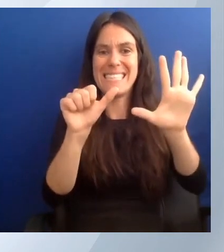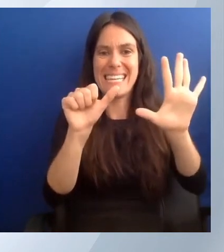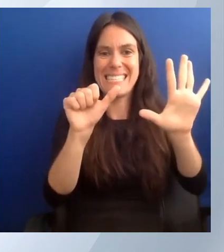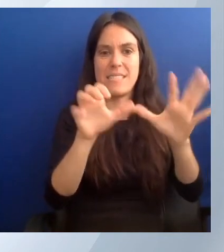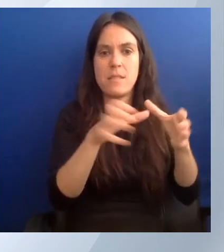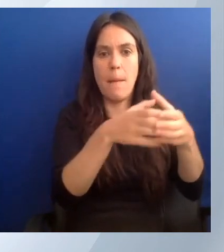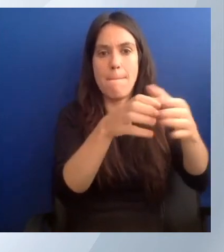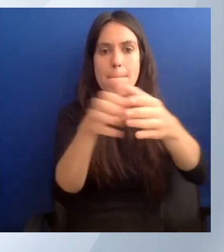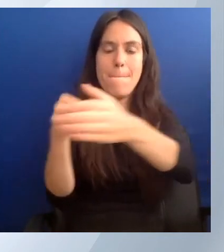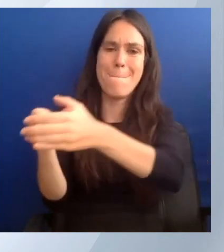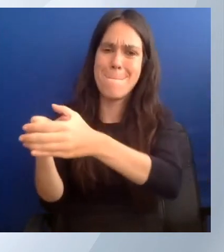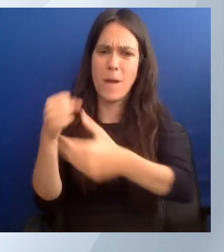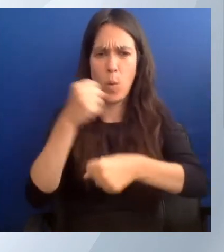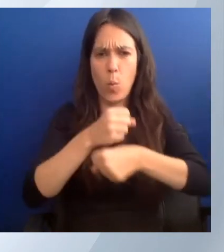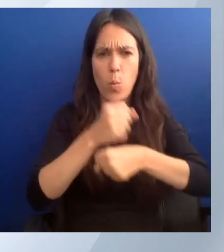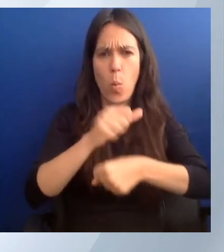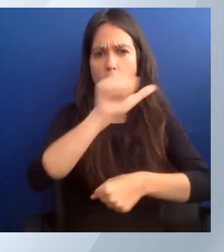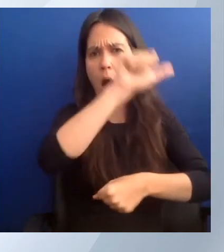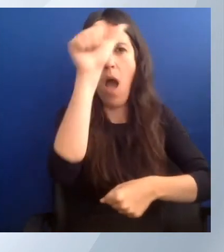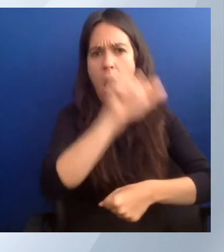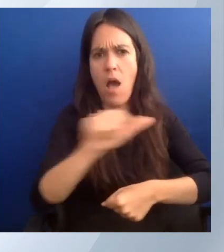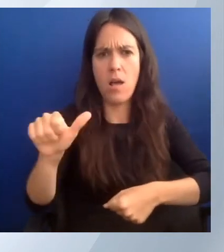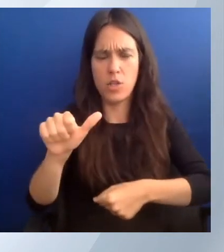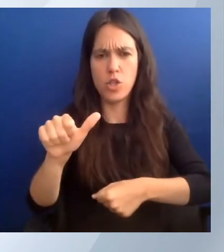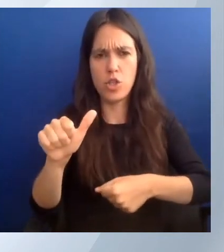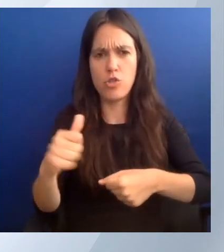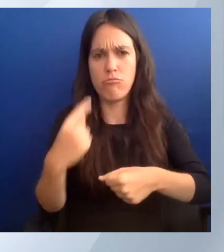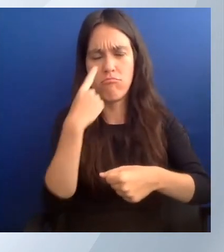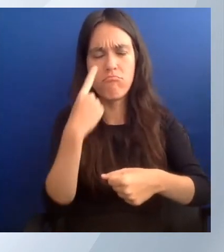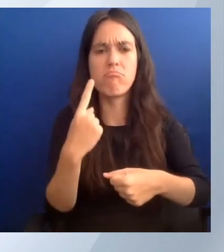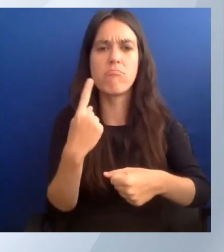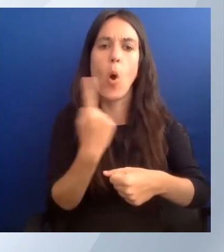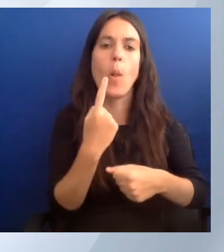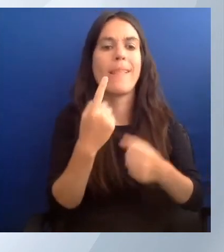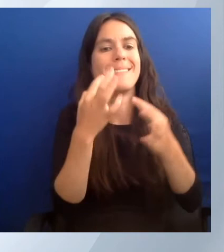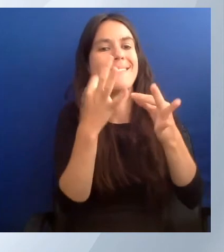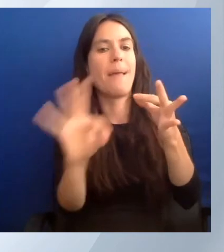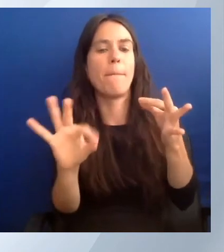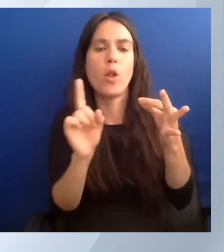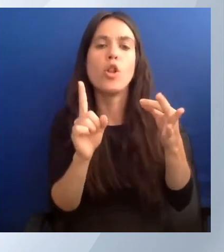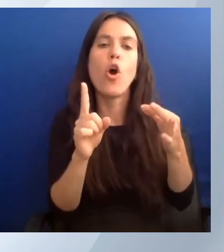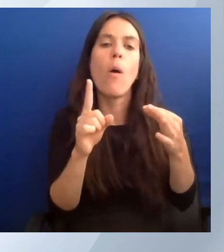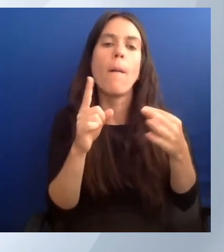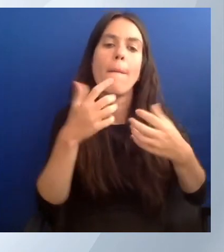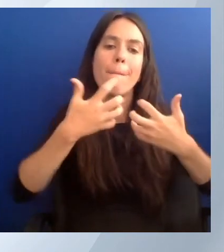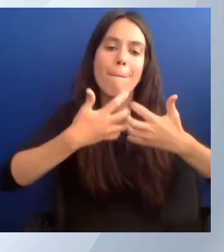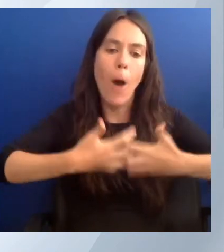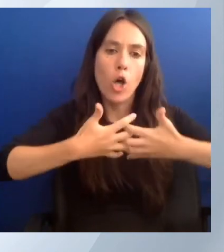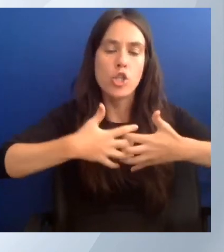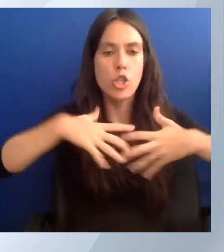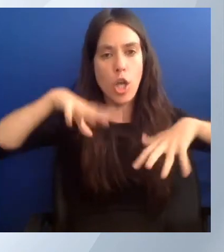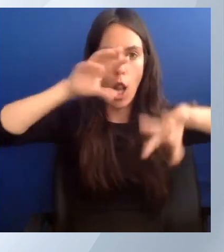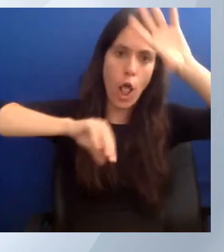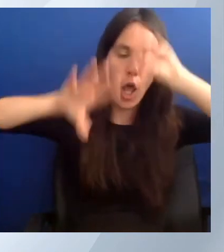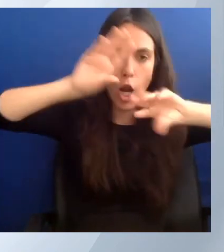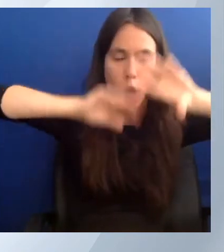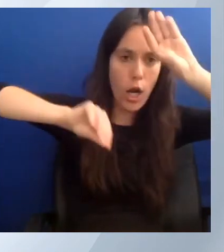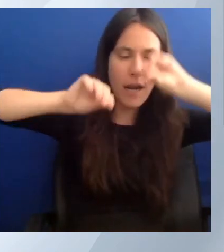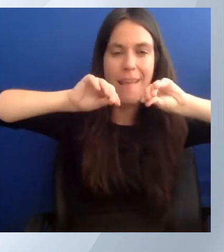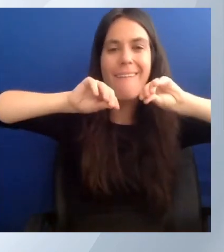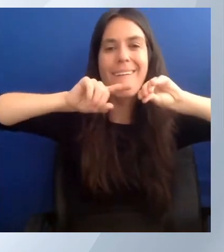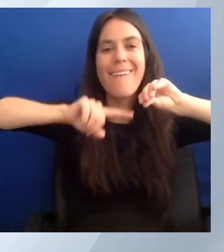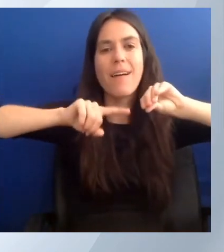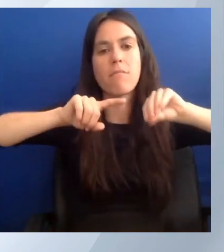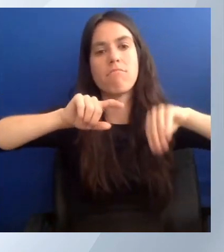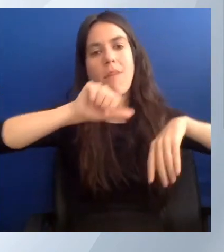throughout Azure. We did way more than just this simple one. We were using machine learning, we were using Azure